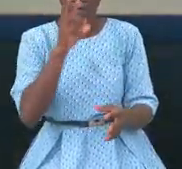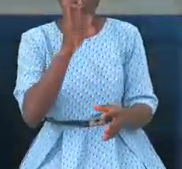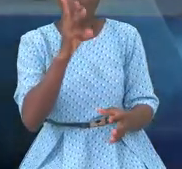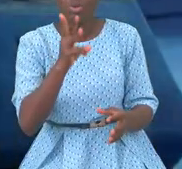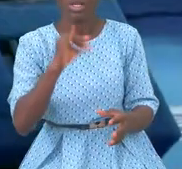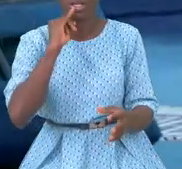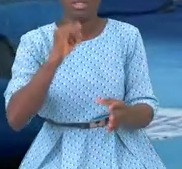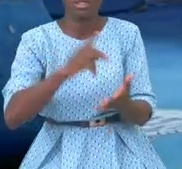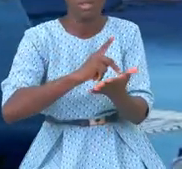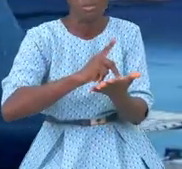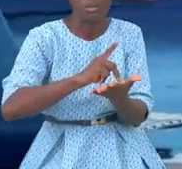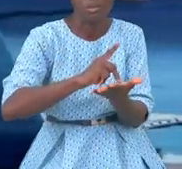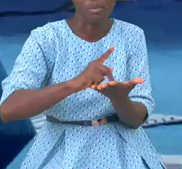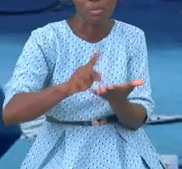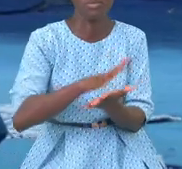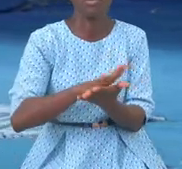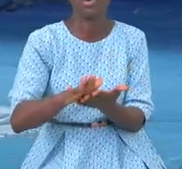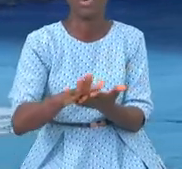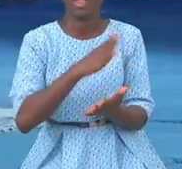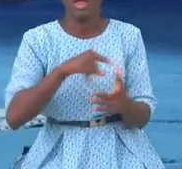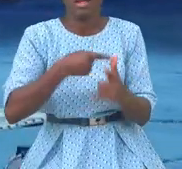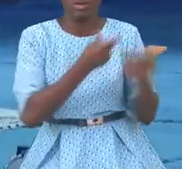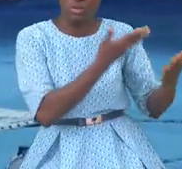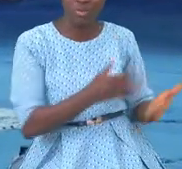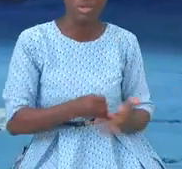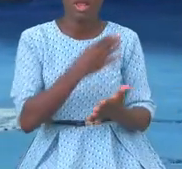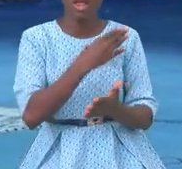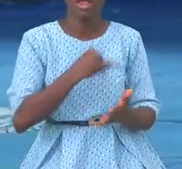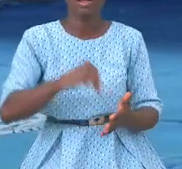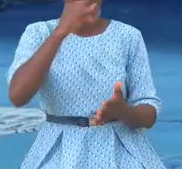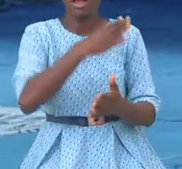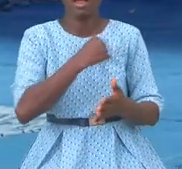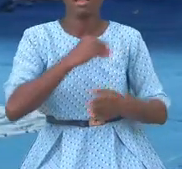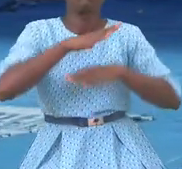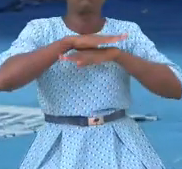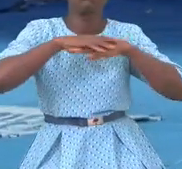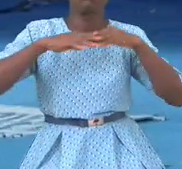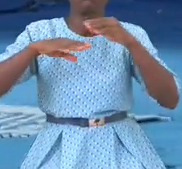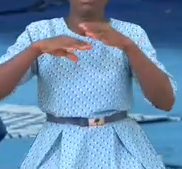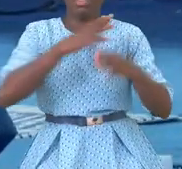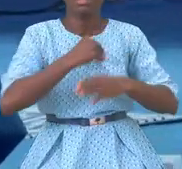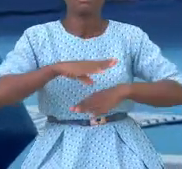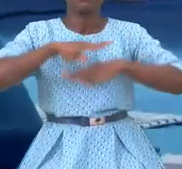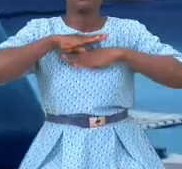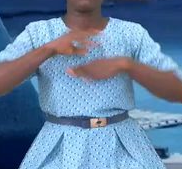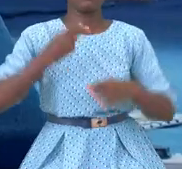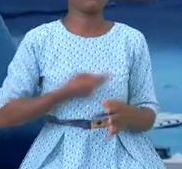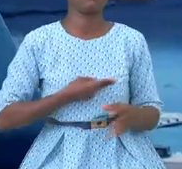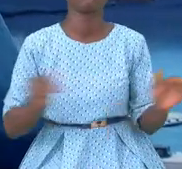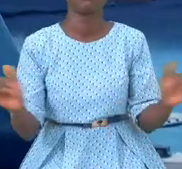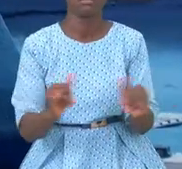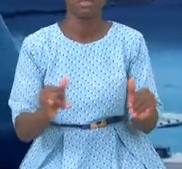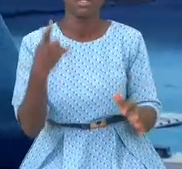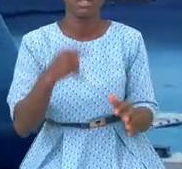it satisfies us. The same thing with the grace of God. The grace of God, like a wide